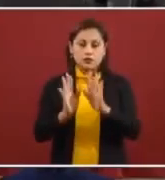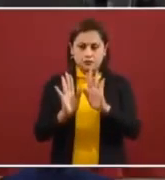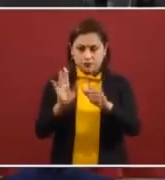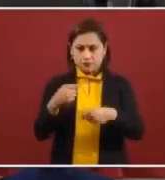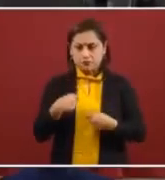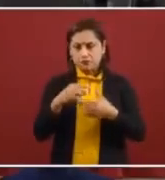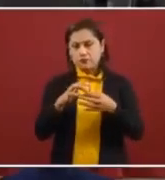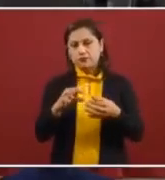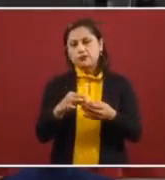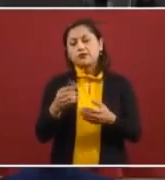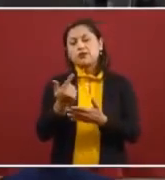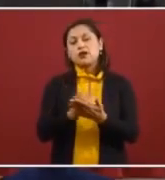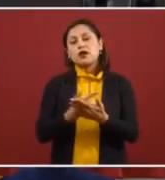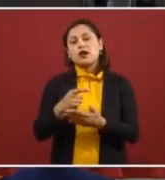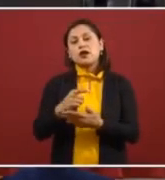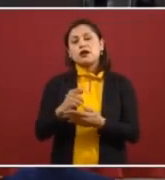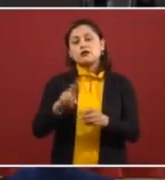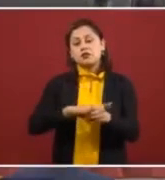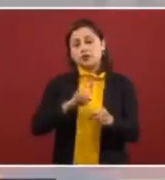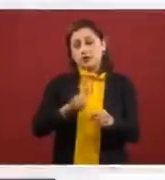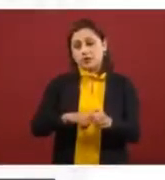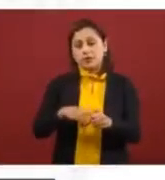the cheapest was